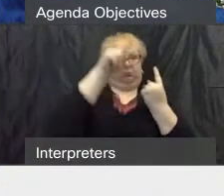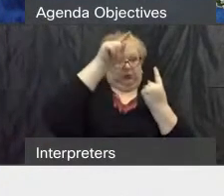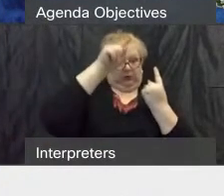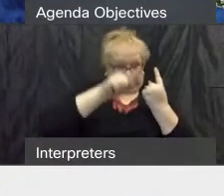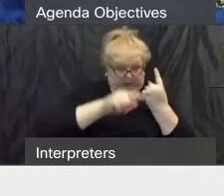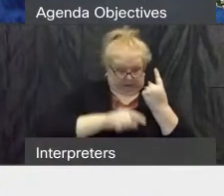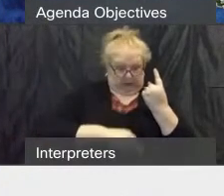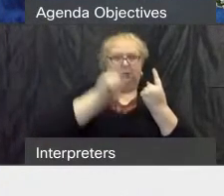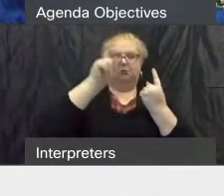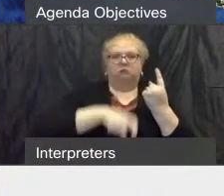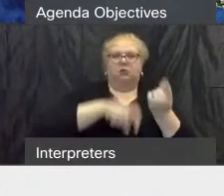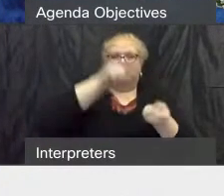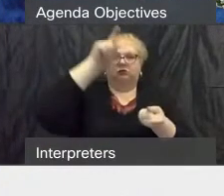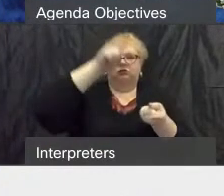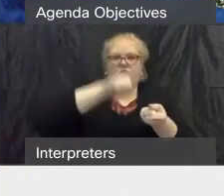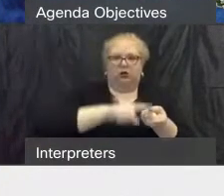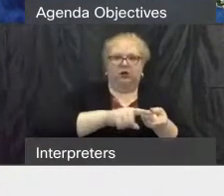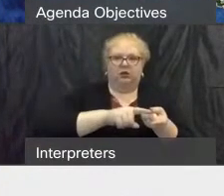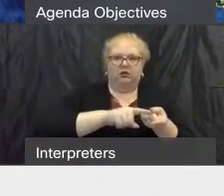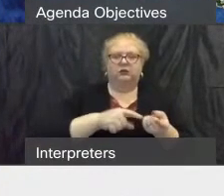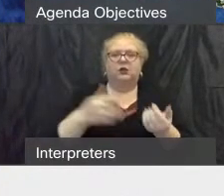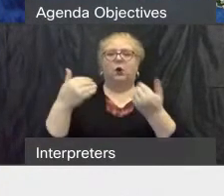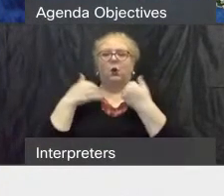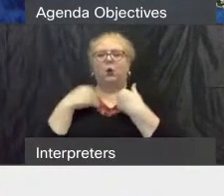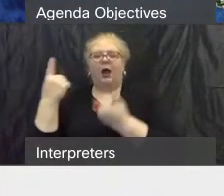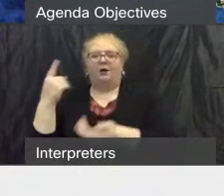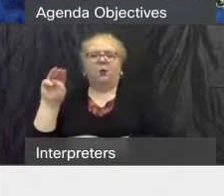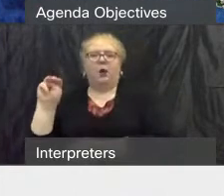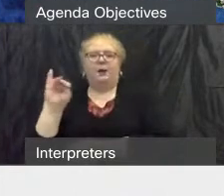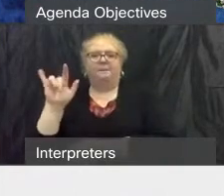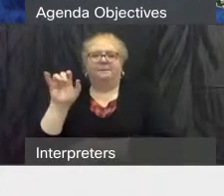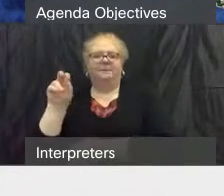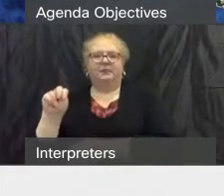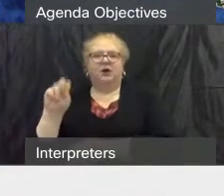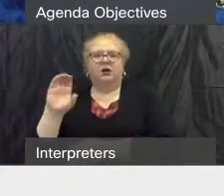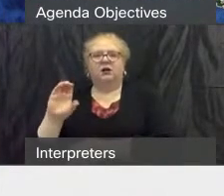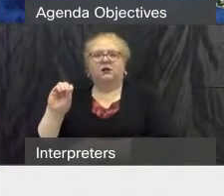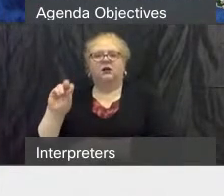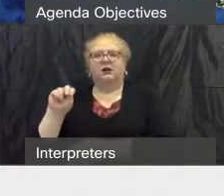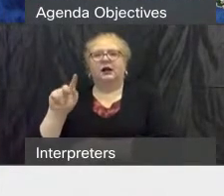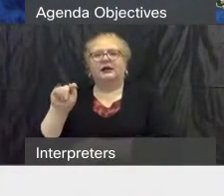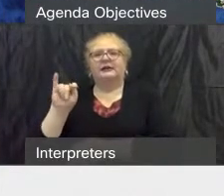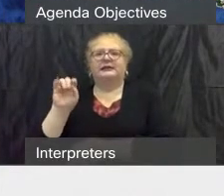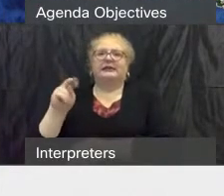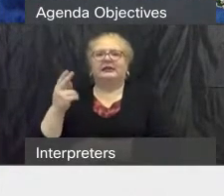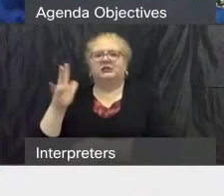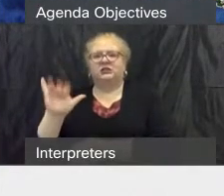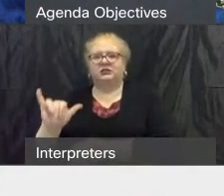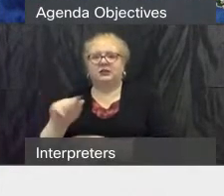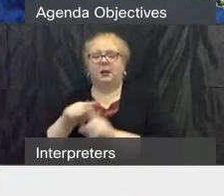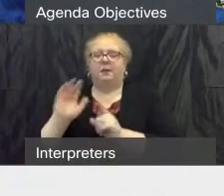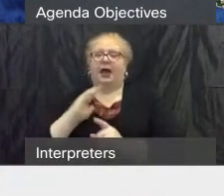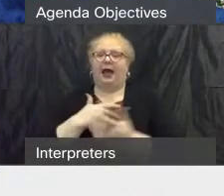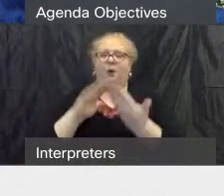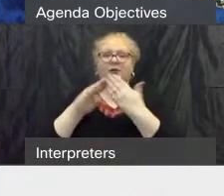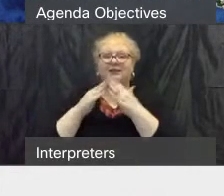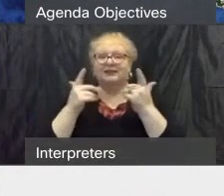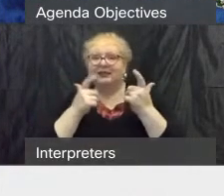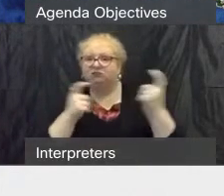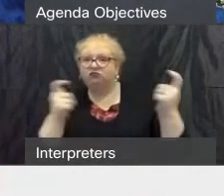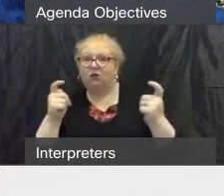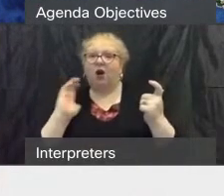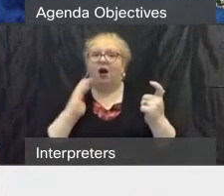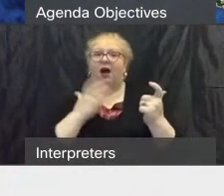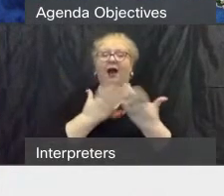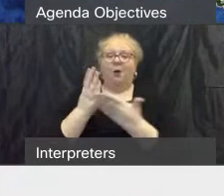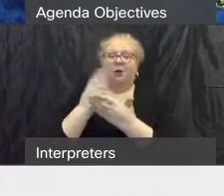And we do have $1 million worth of contingency, but we need, for a city our size, a budget our size, we need that and probably